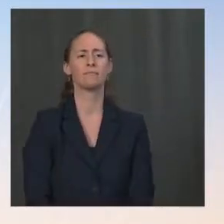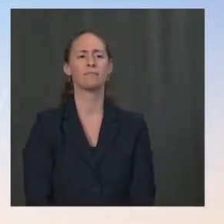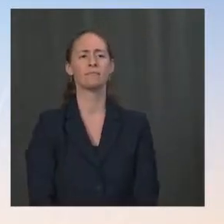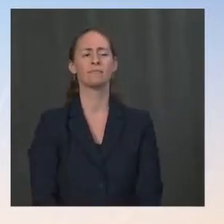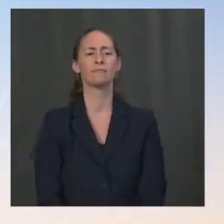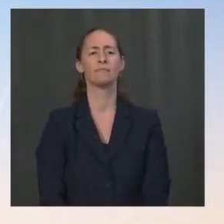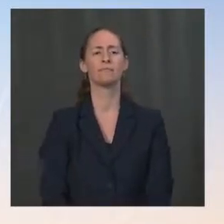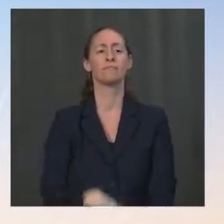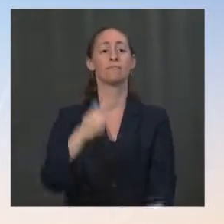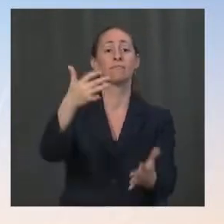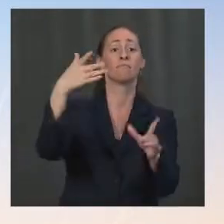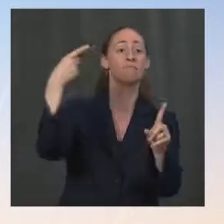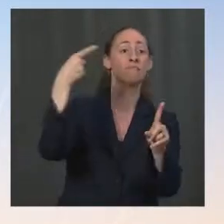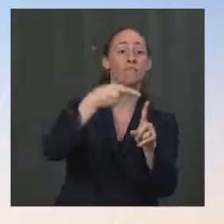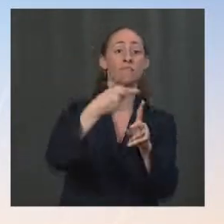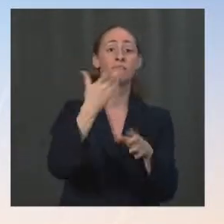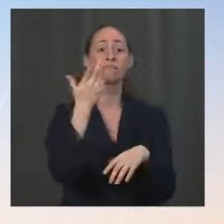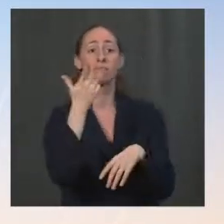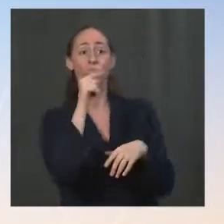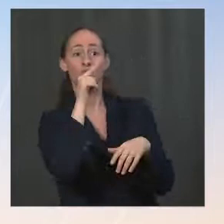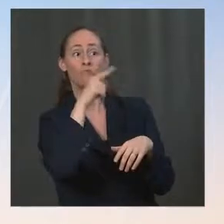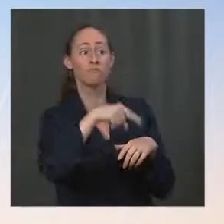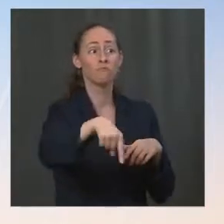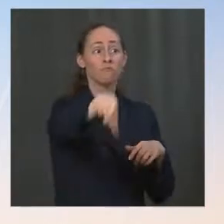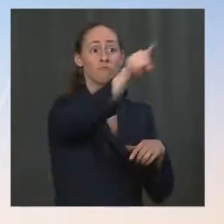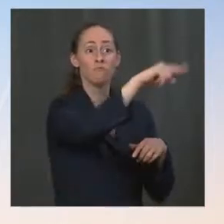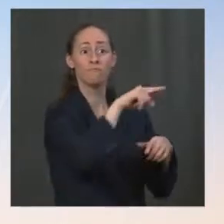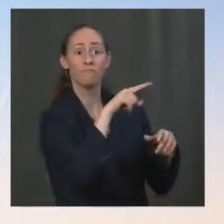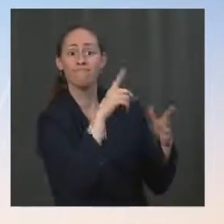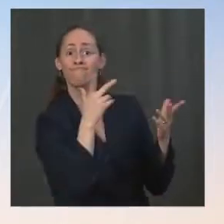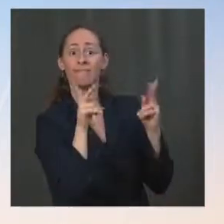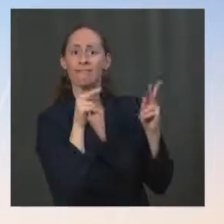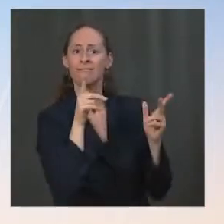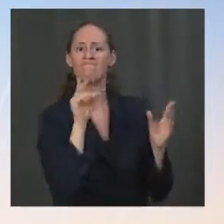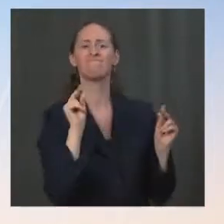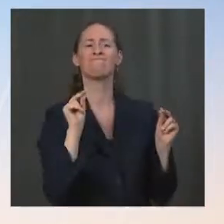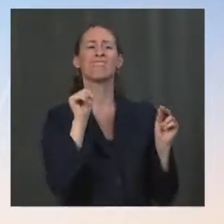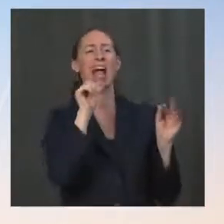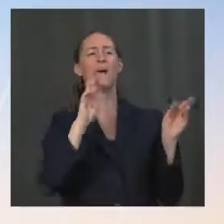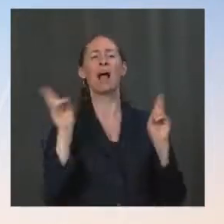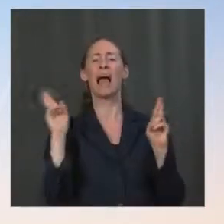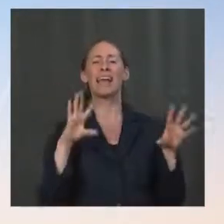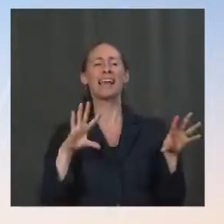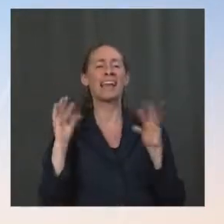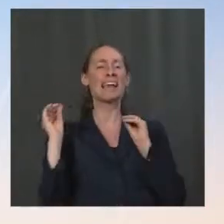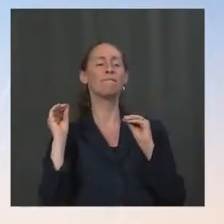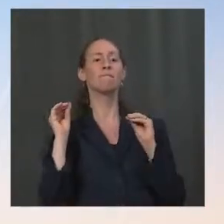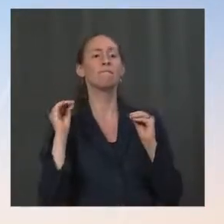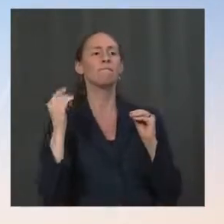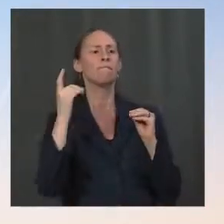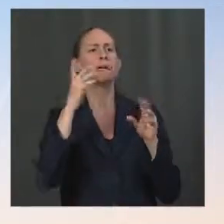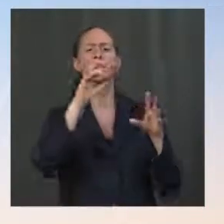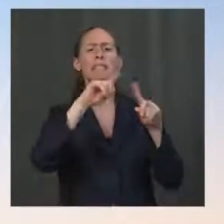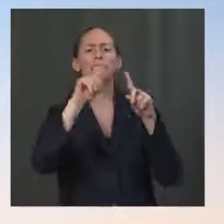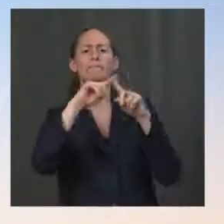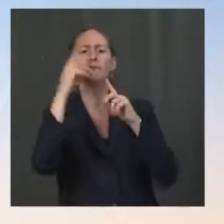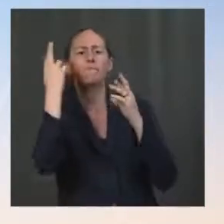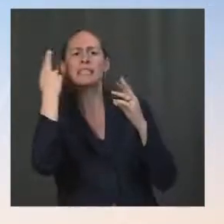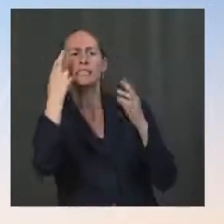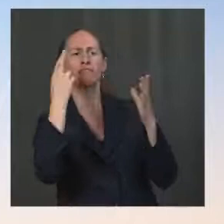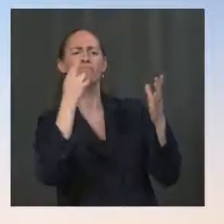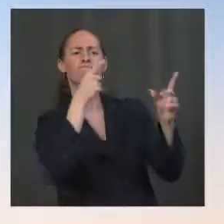there because they're not prepared to leave, or other Afghans or others who may want to depart. Just for clarity, I know you care about